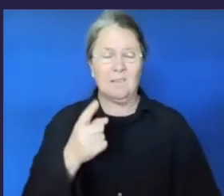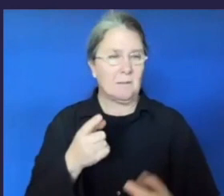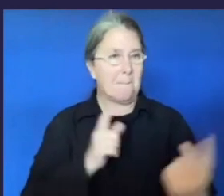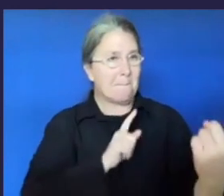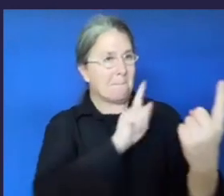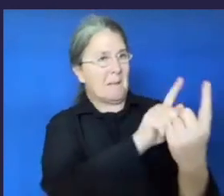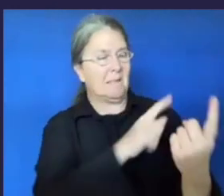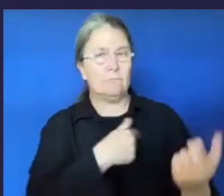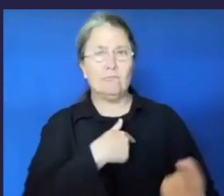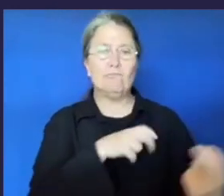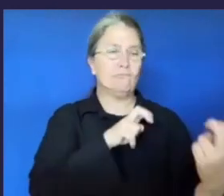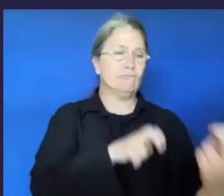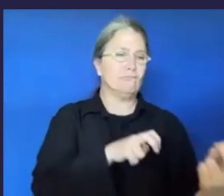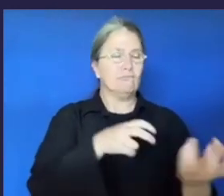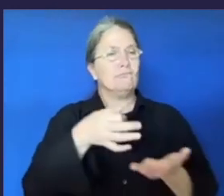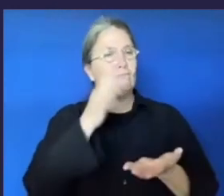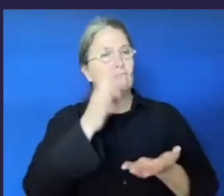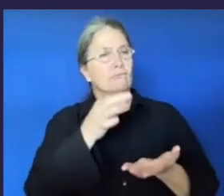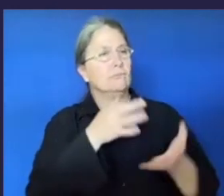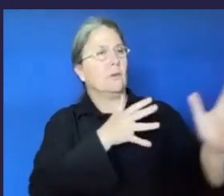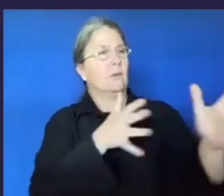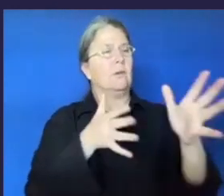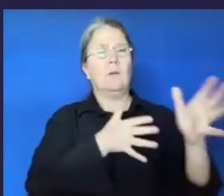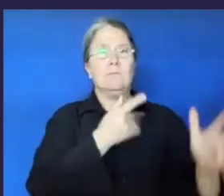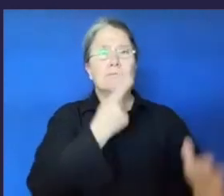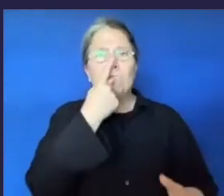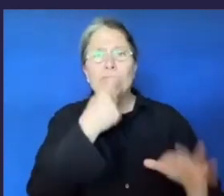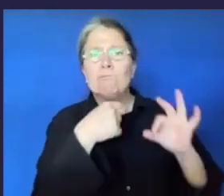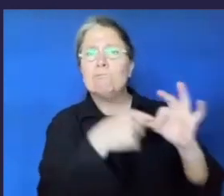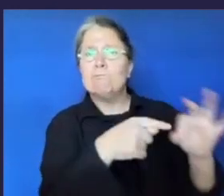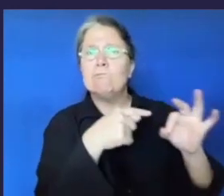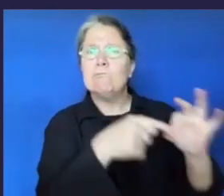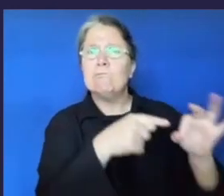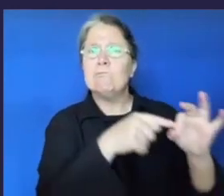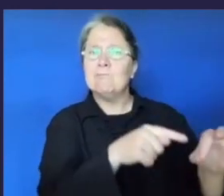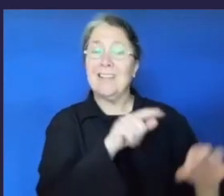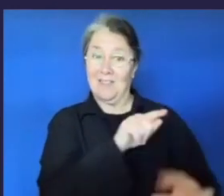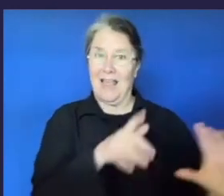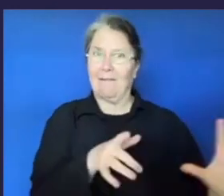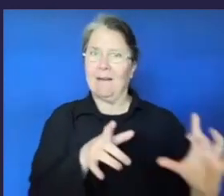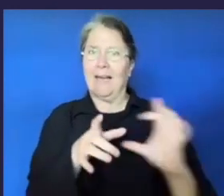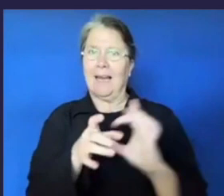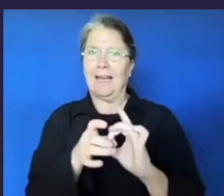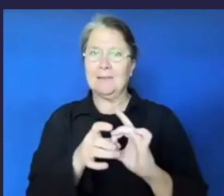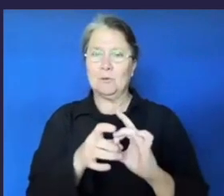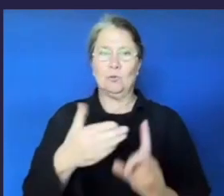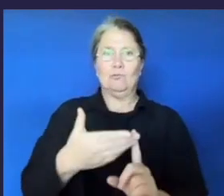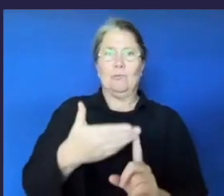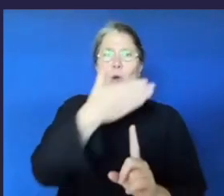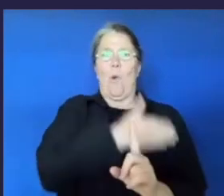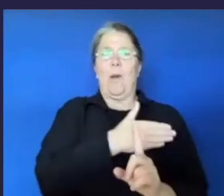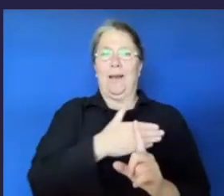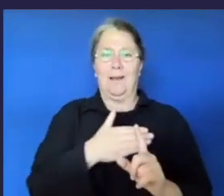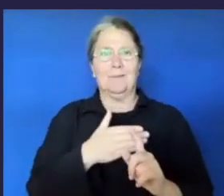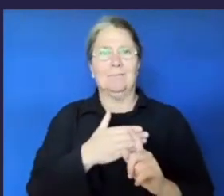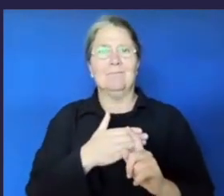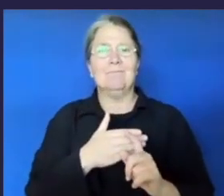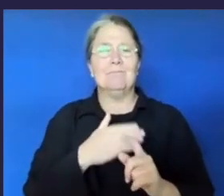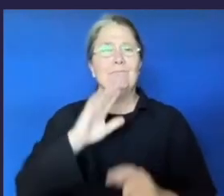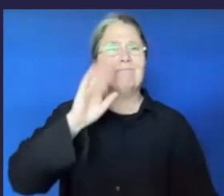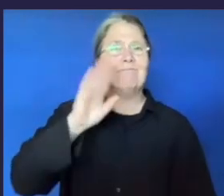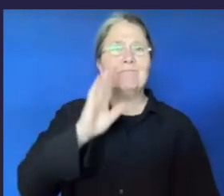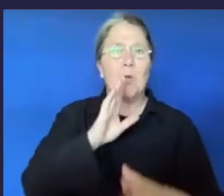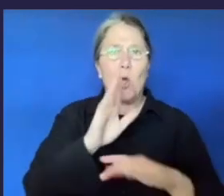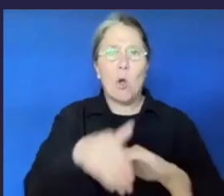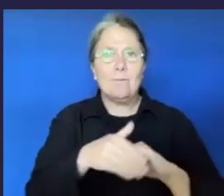really curious. So that kind of taps into the presentation earlier about information interviewing. I just think it's about